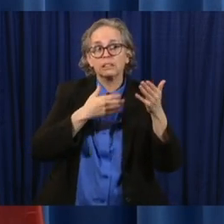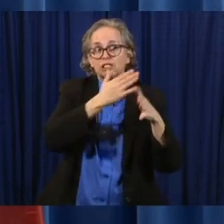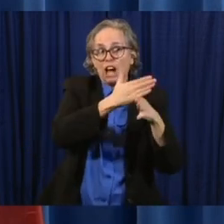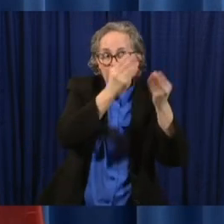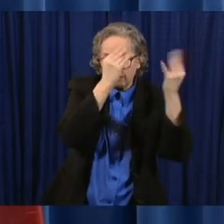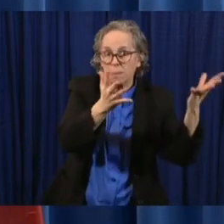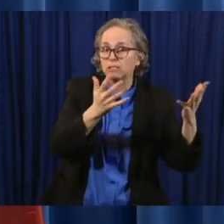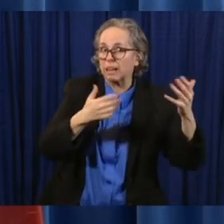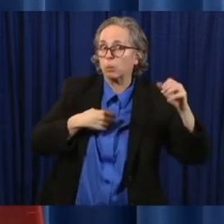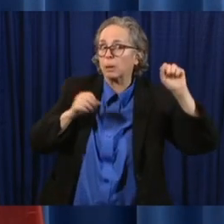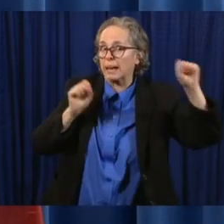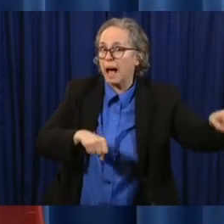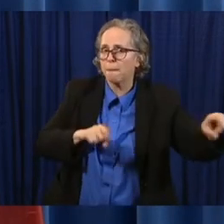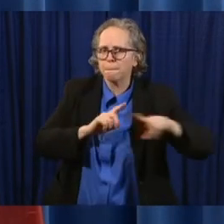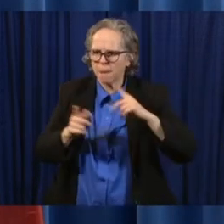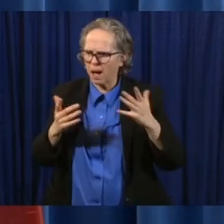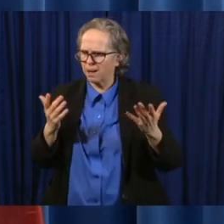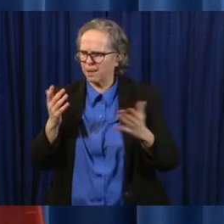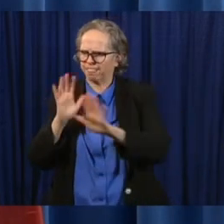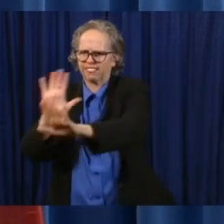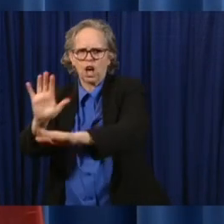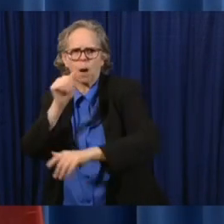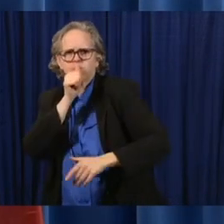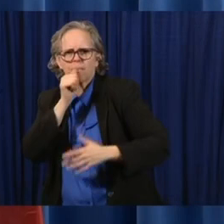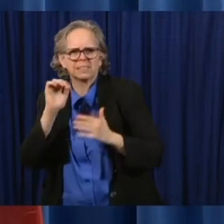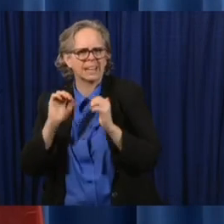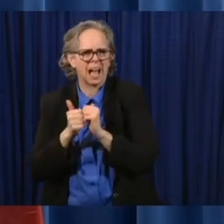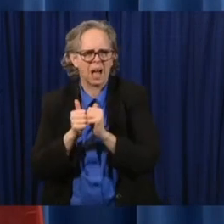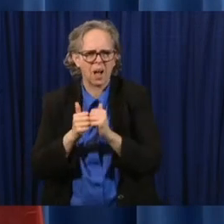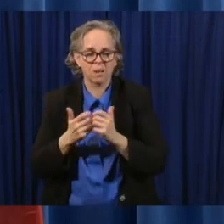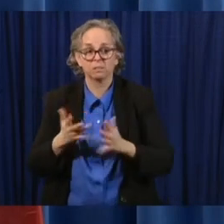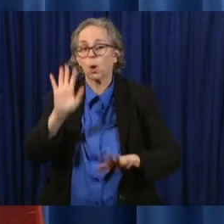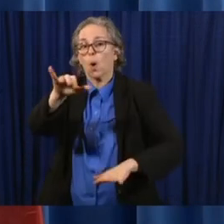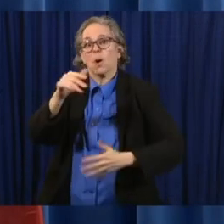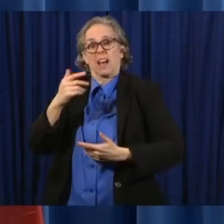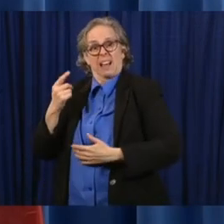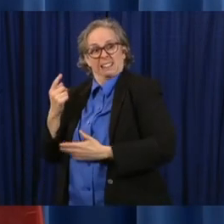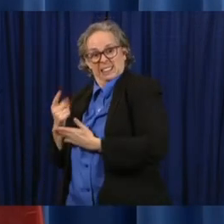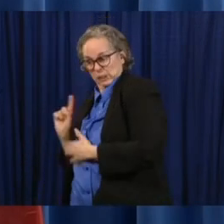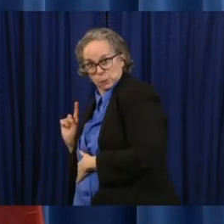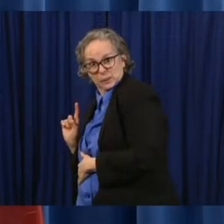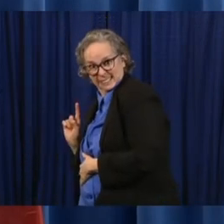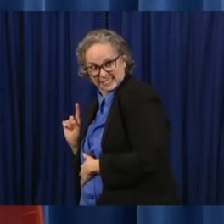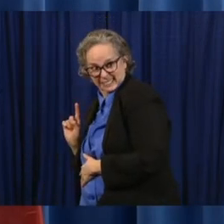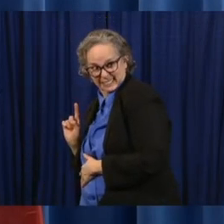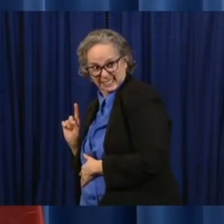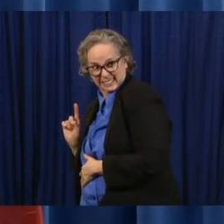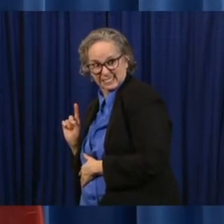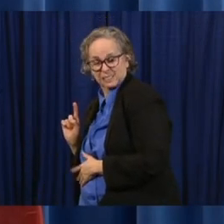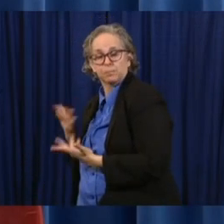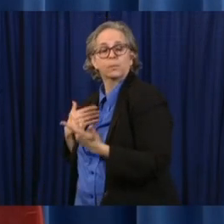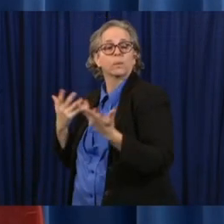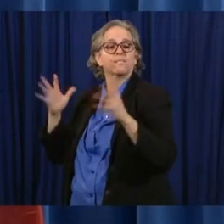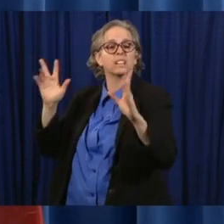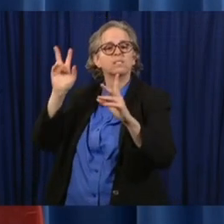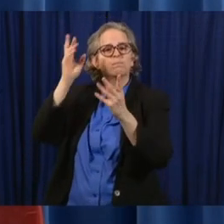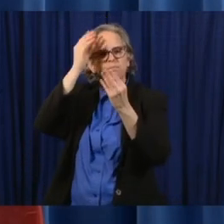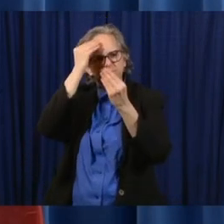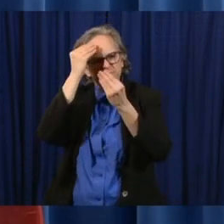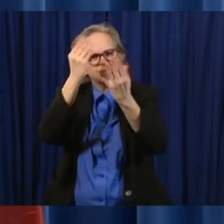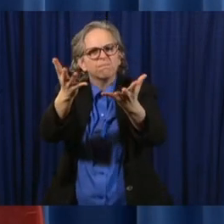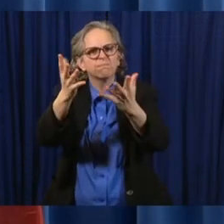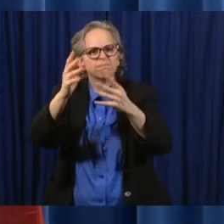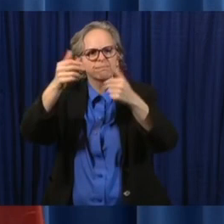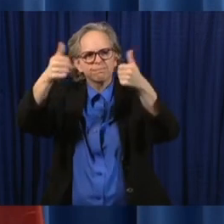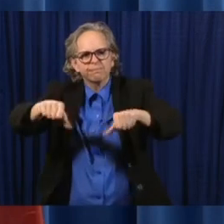Now, last week we published information about positive cases in long-term care facilities in Ohio, including nursing